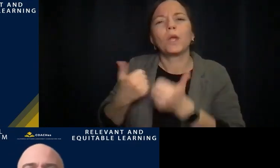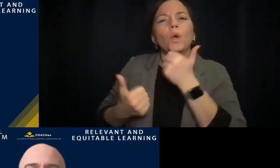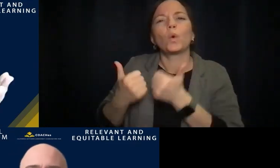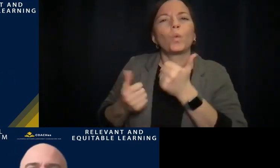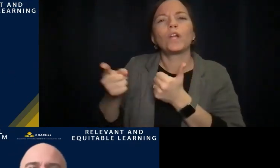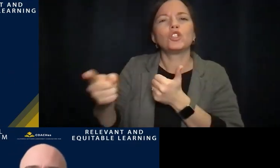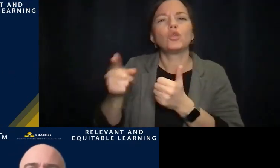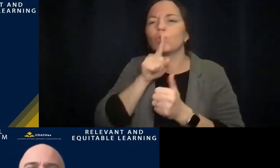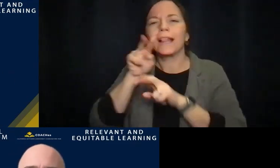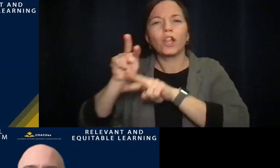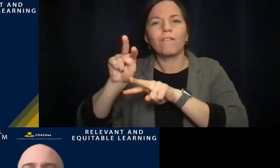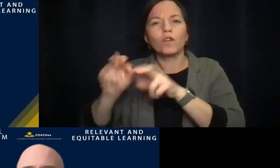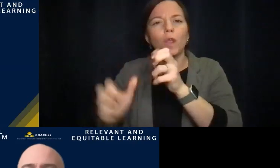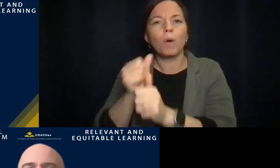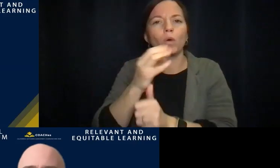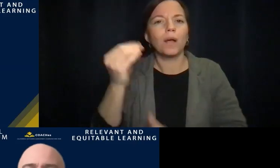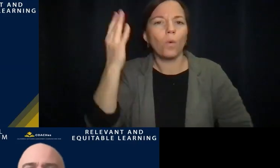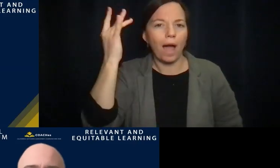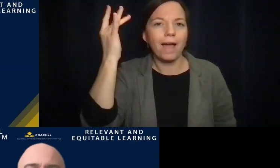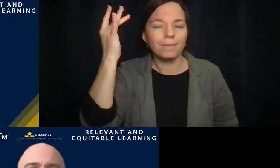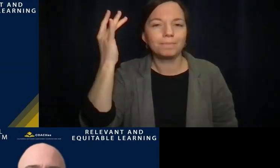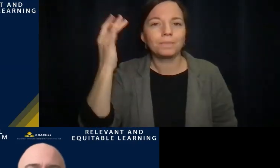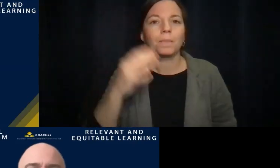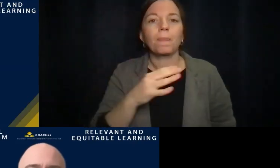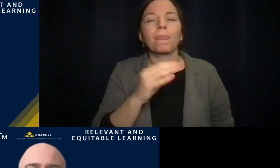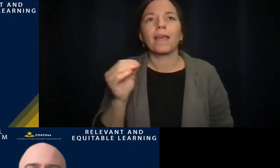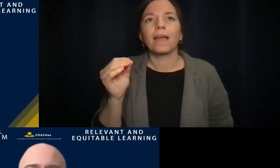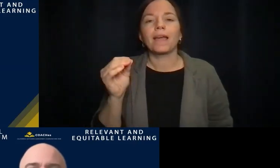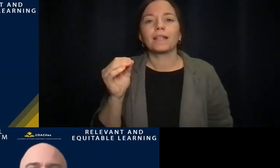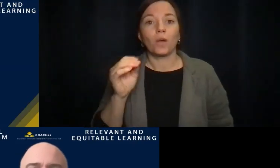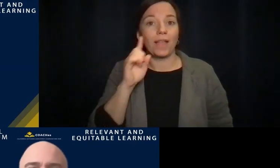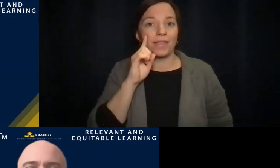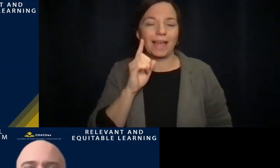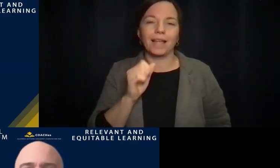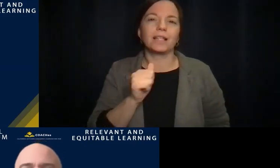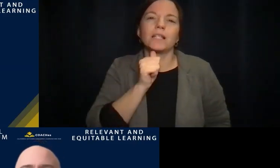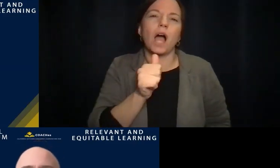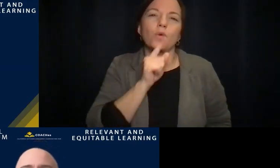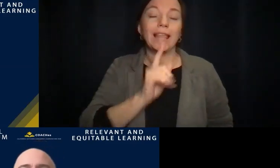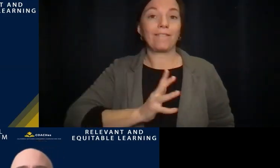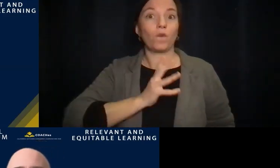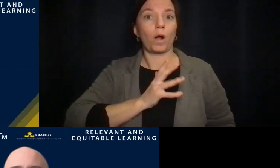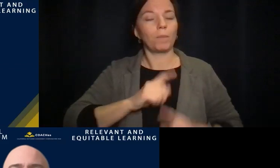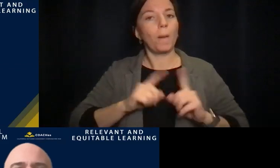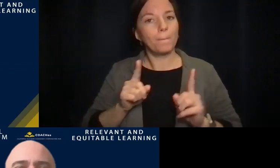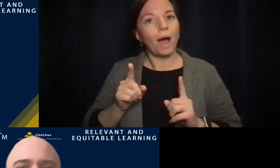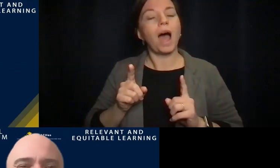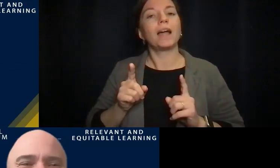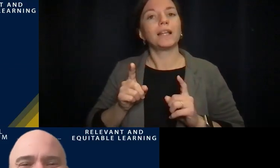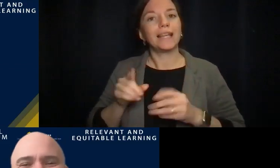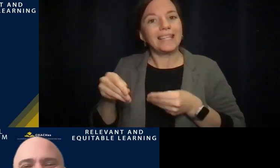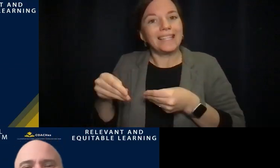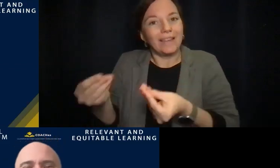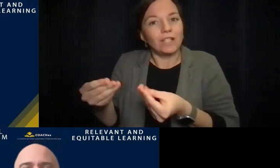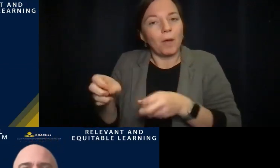looking forward to the most and why. And so it's informal, but at least it makes them go there. And